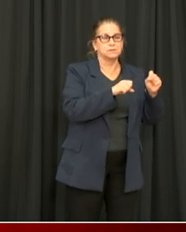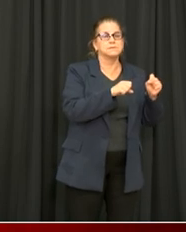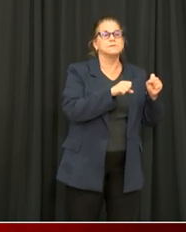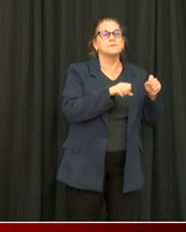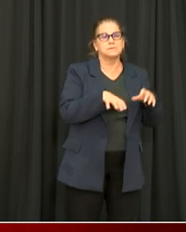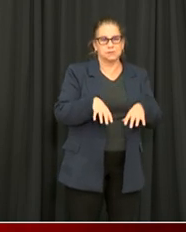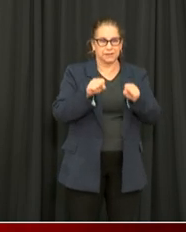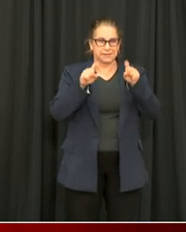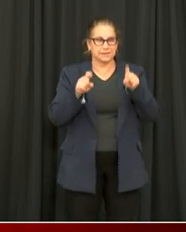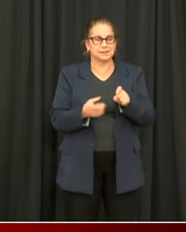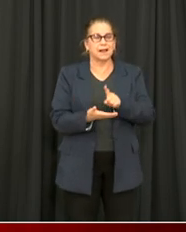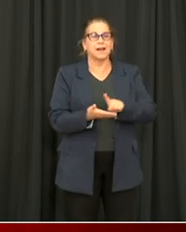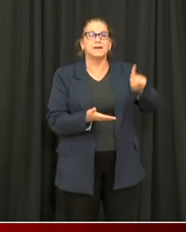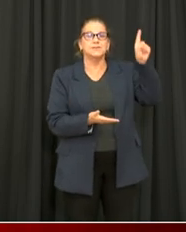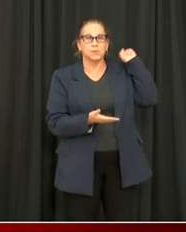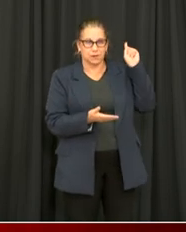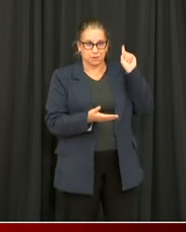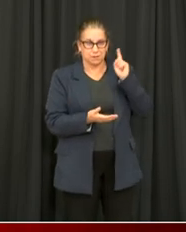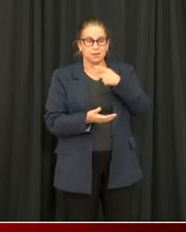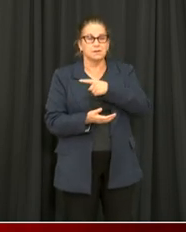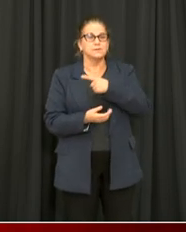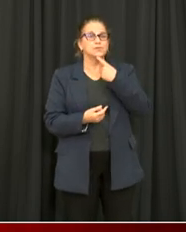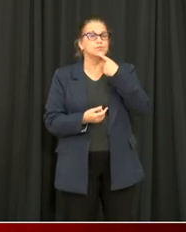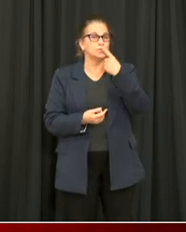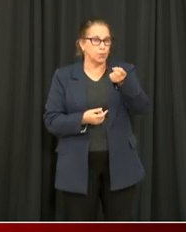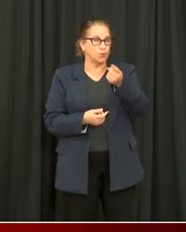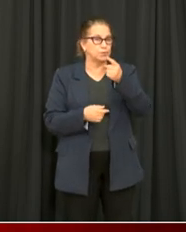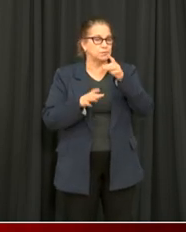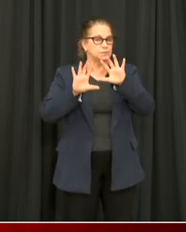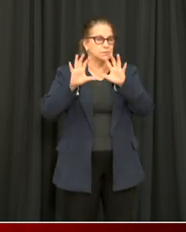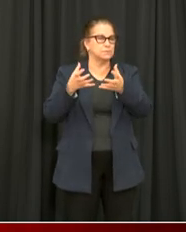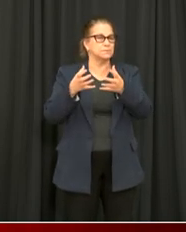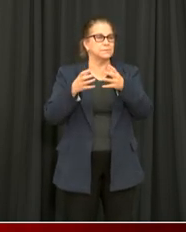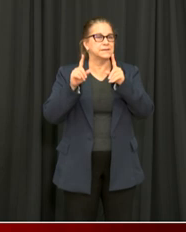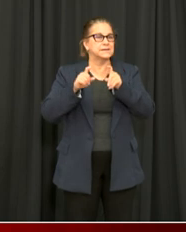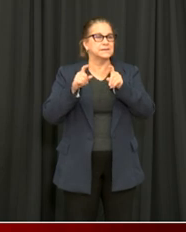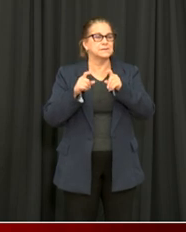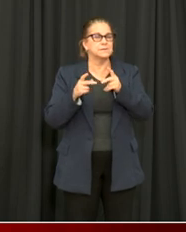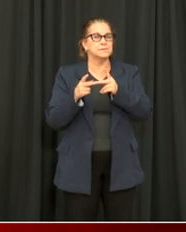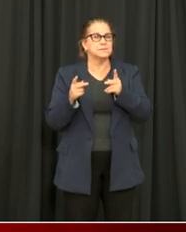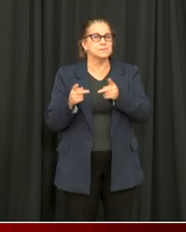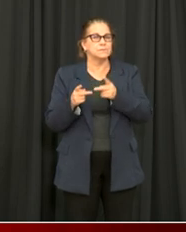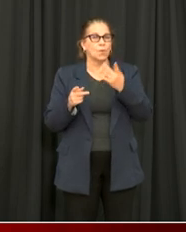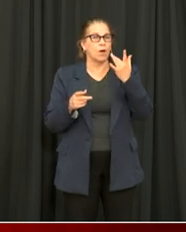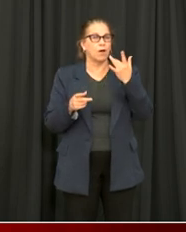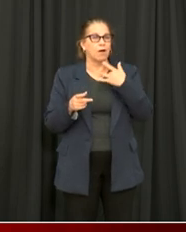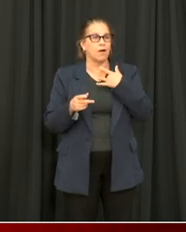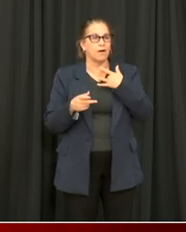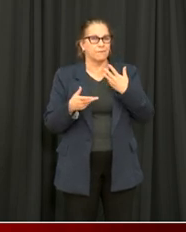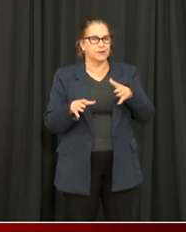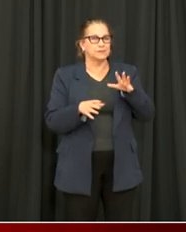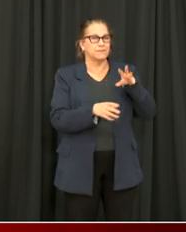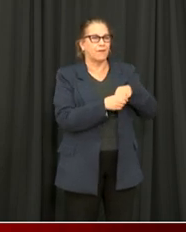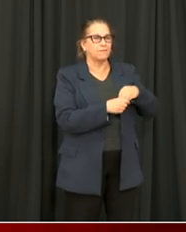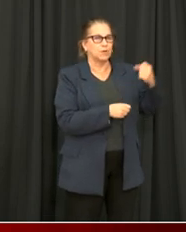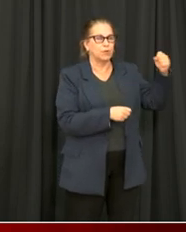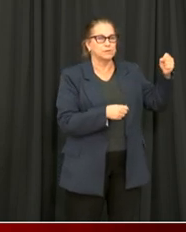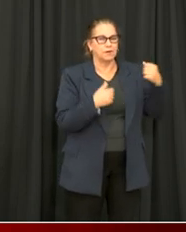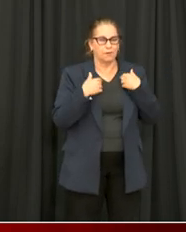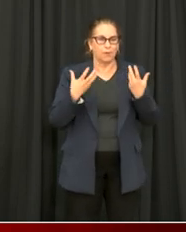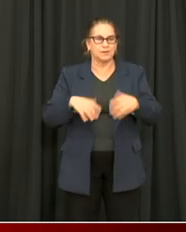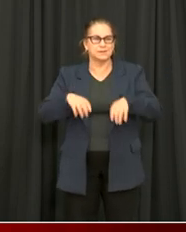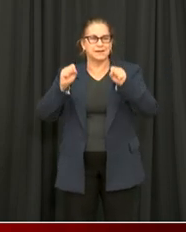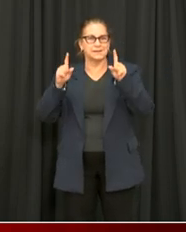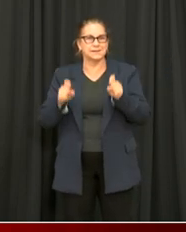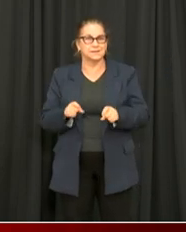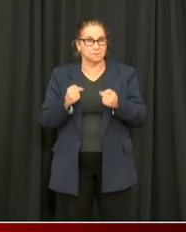of their participation in both. And so we'll just have to keep our eyes on those things as we have more people tested and more